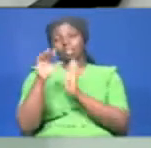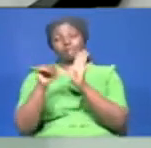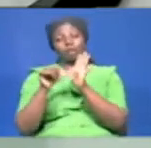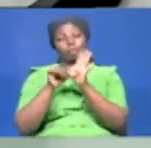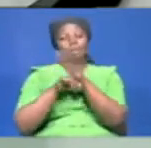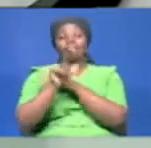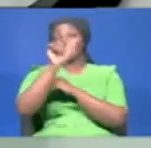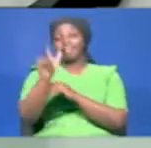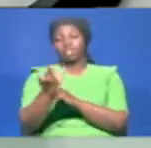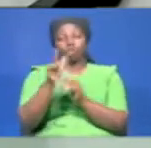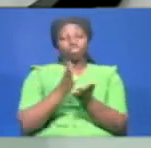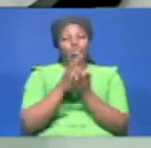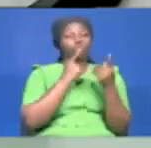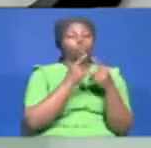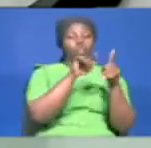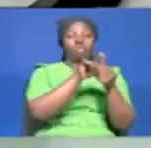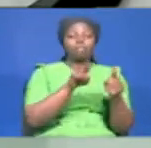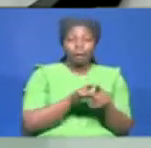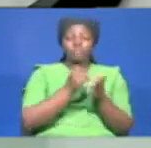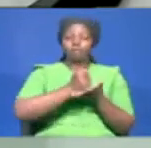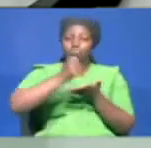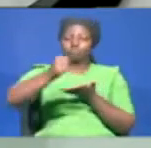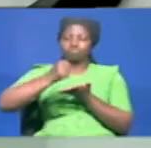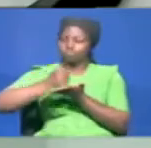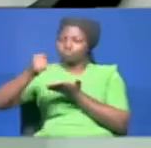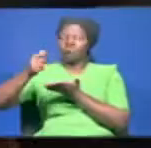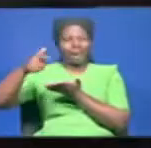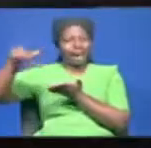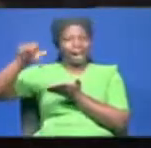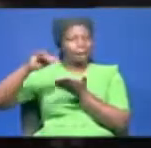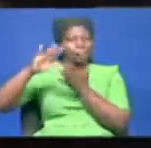and increasing police presence in the volatile area.